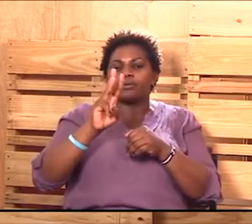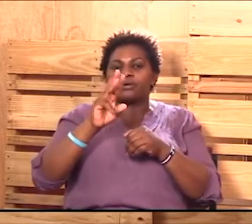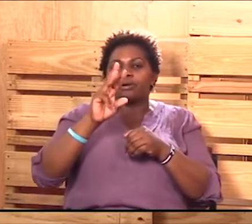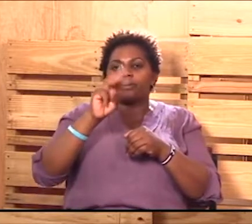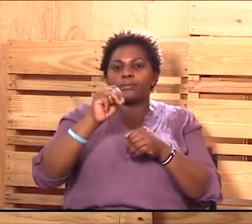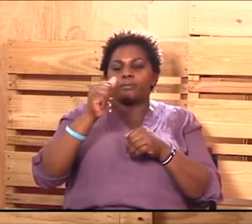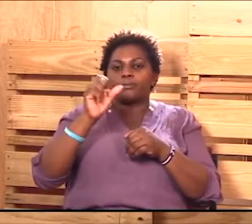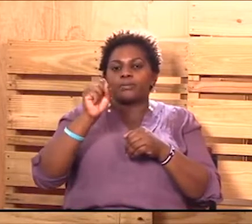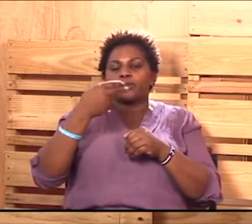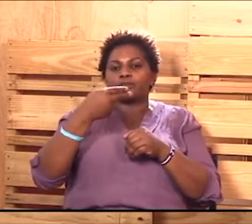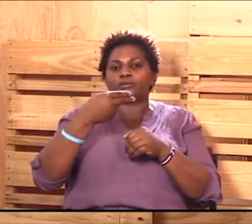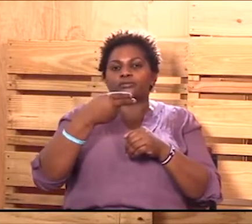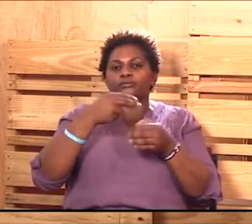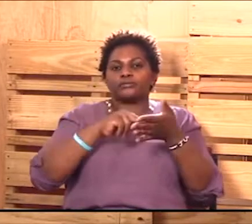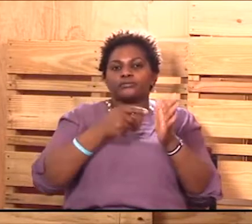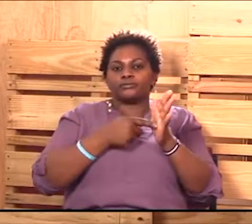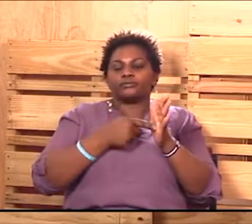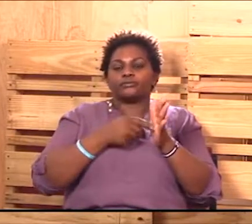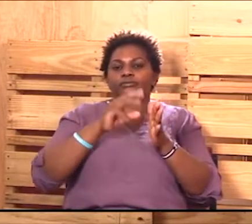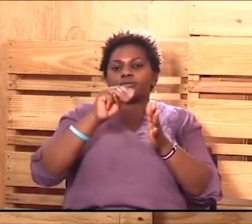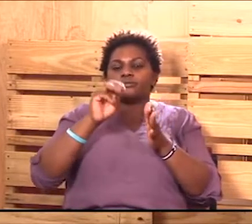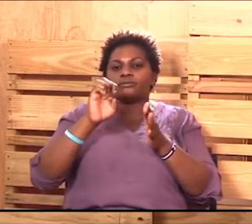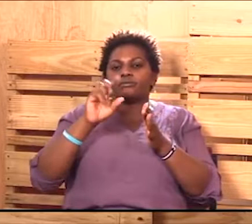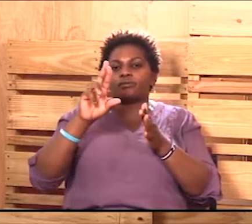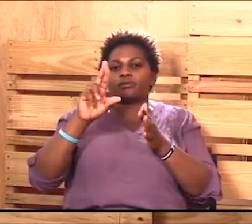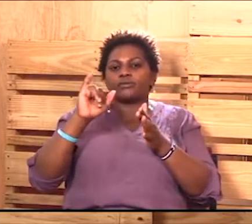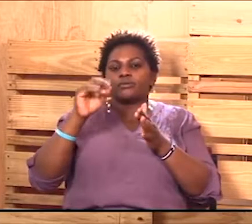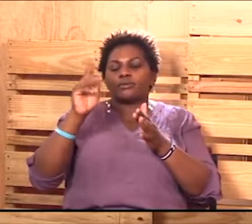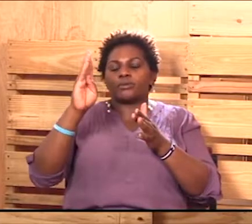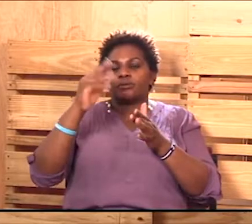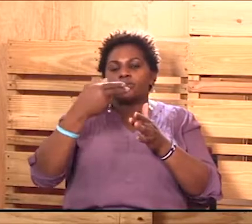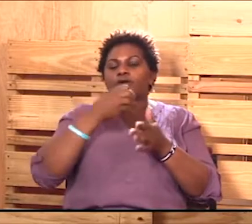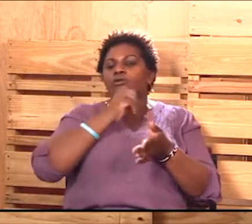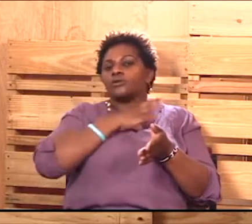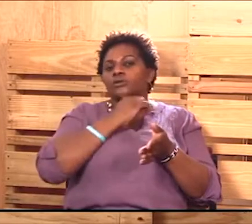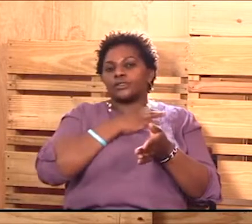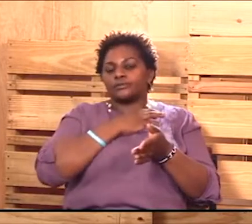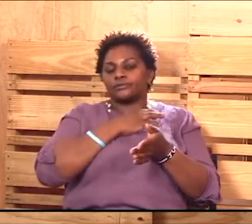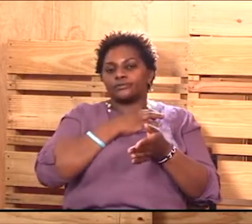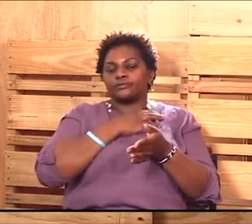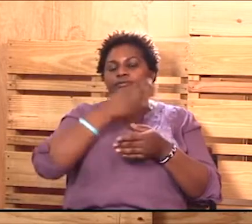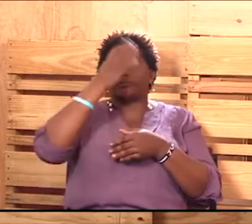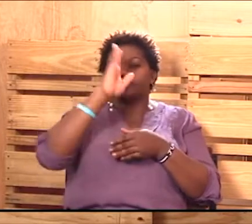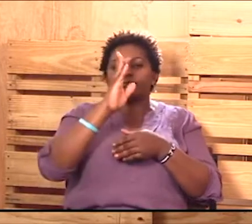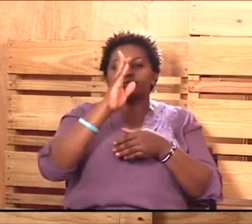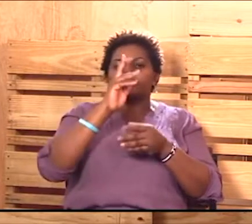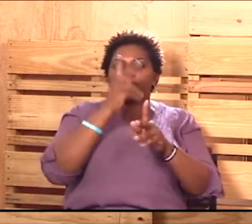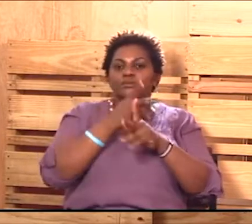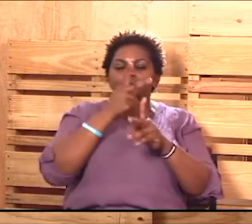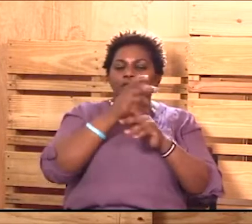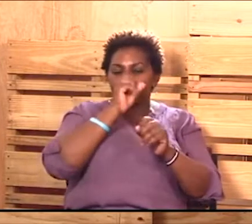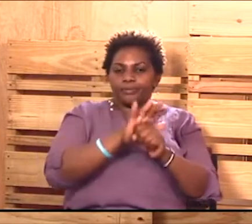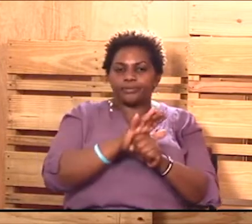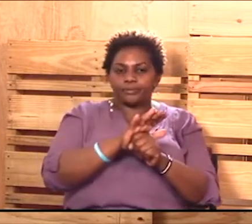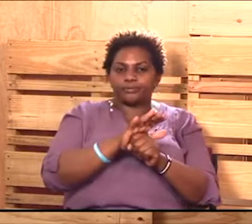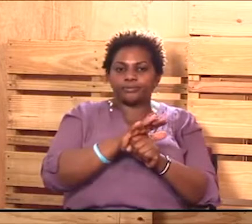Massa means testing, and Meribah means quarreling. God had kept his